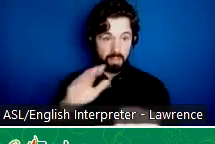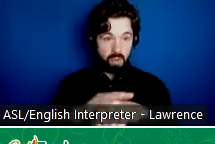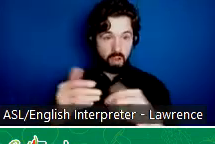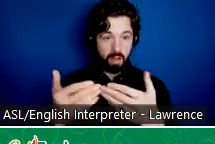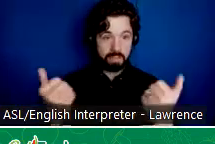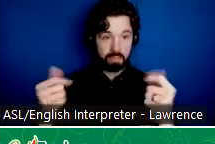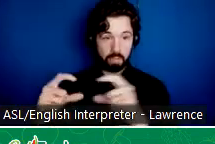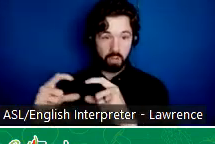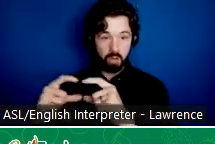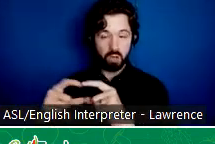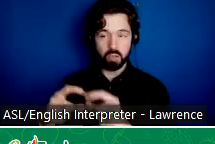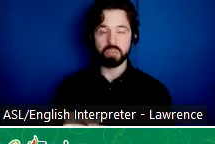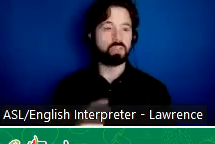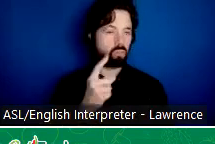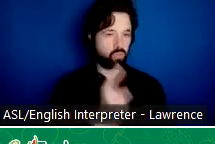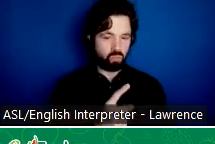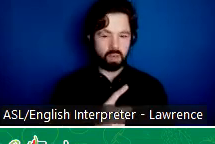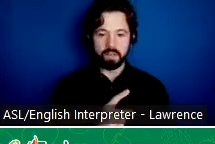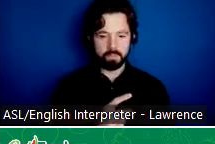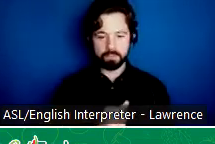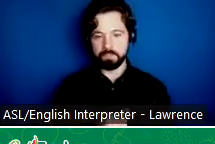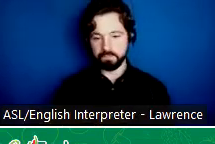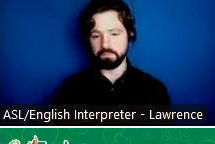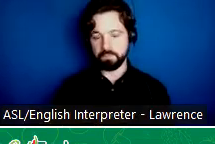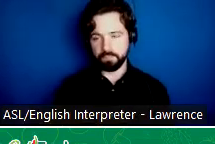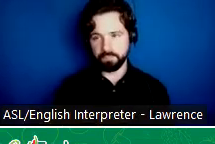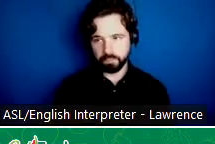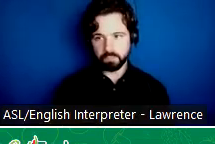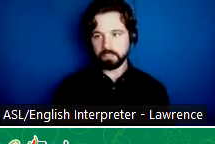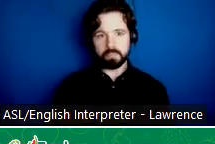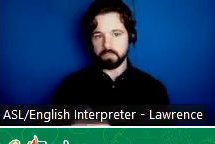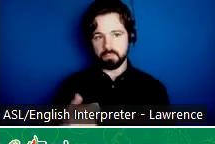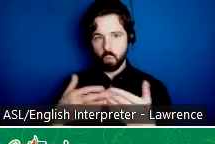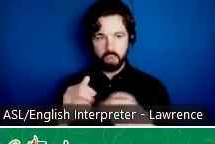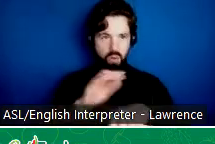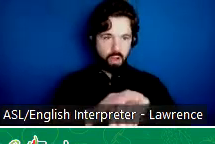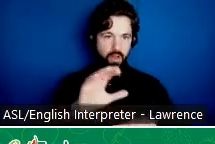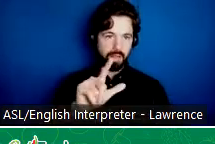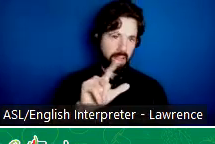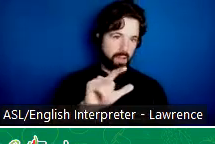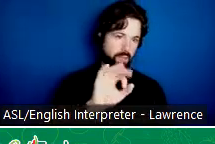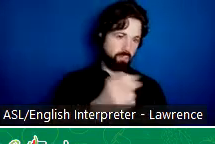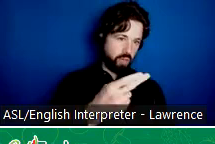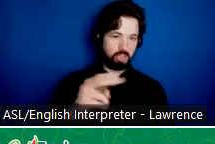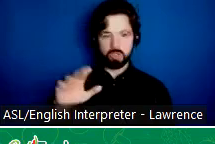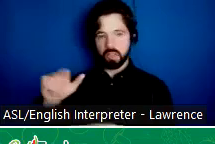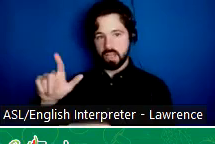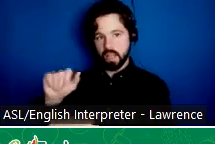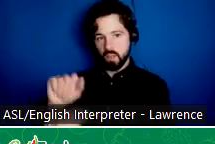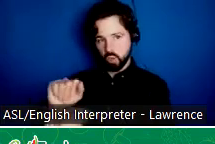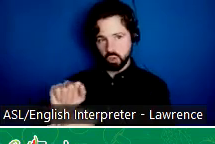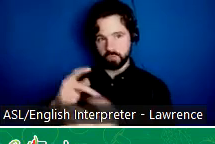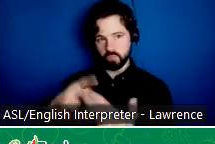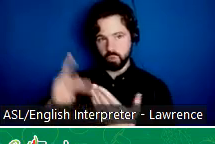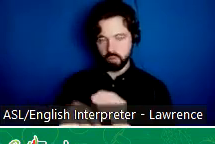EBT cards when the child is on a CalFresh or CalWorks program. That is correct. So if a child is receiving